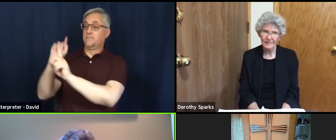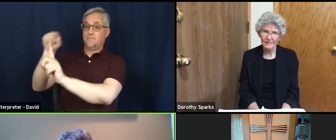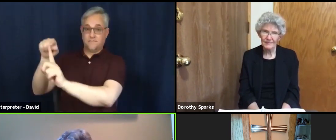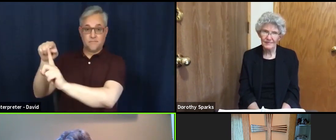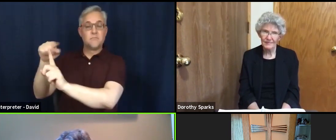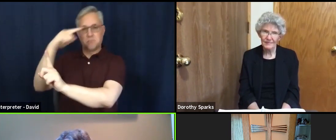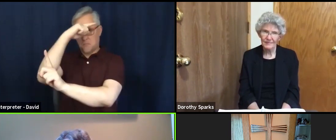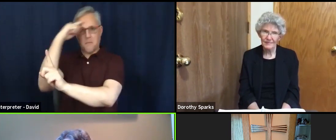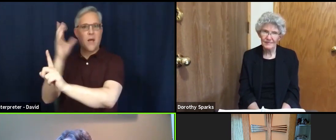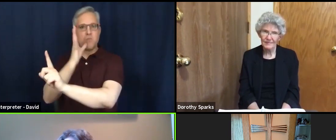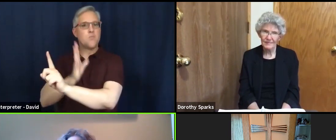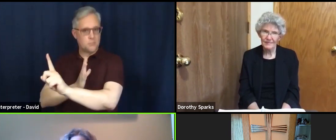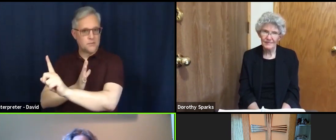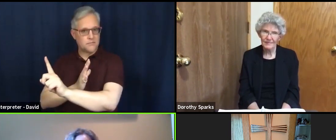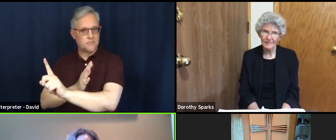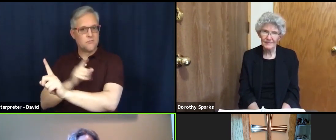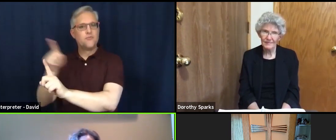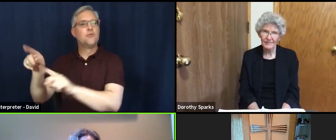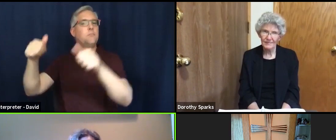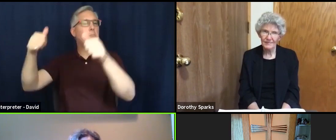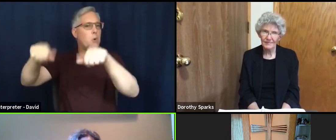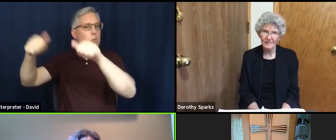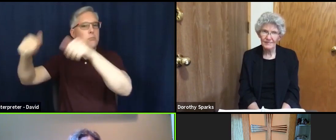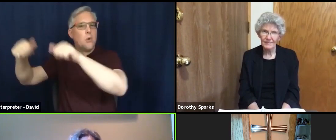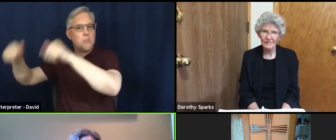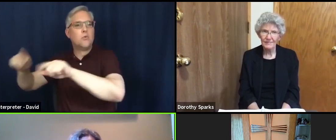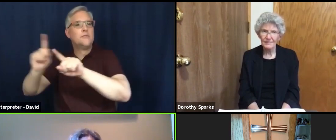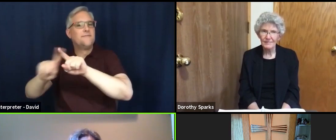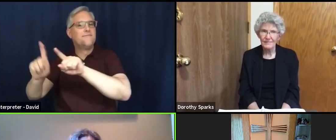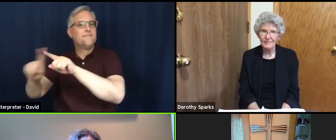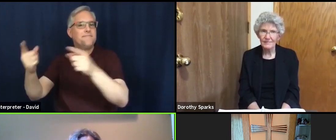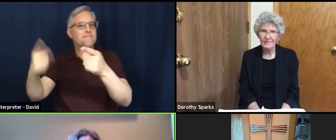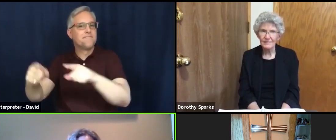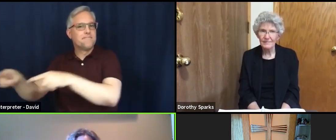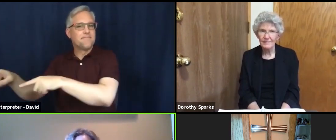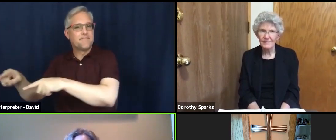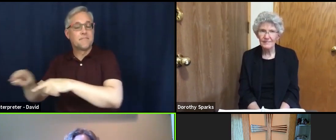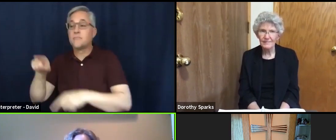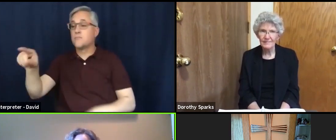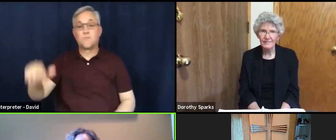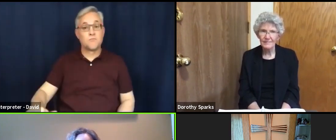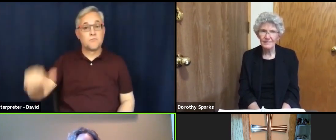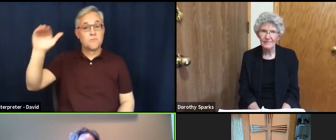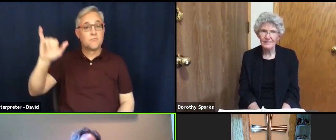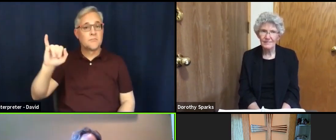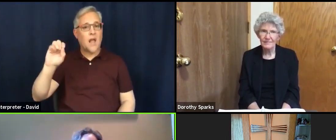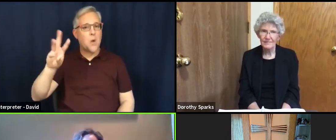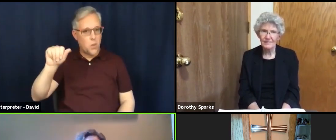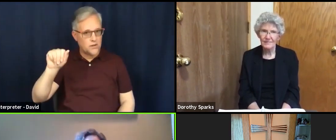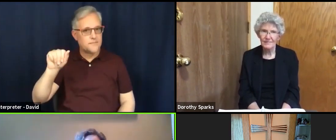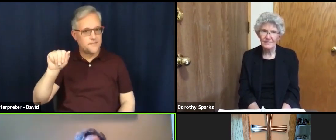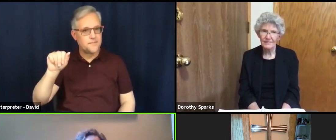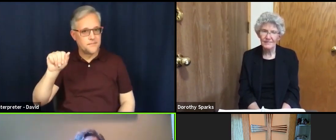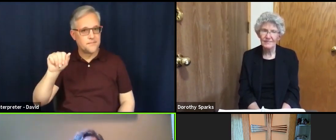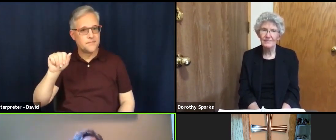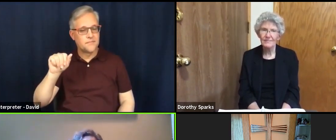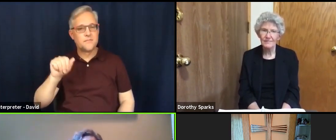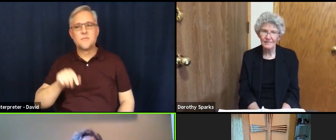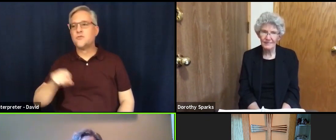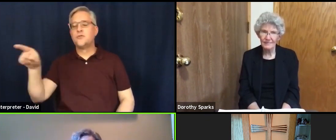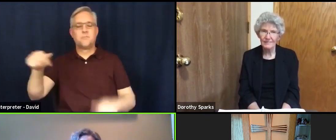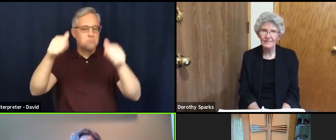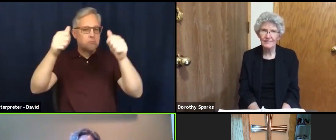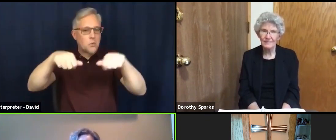She grew up in Iowa. And she shared a few